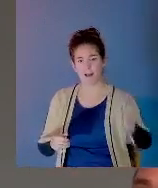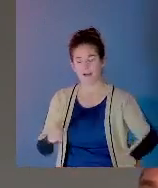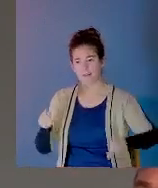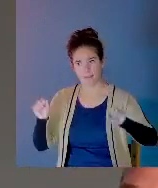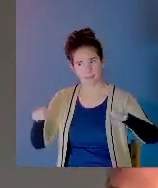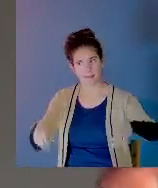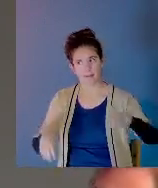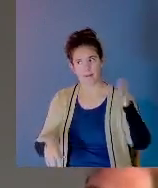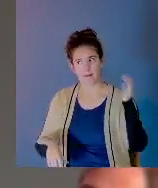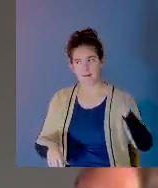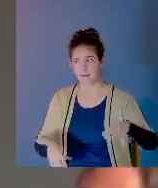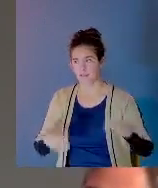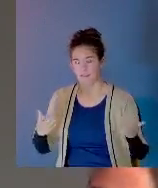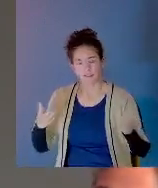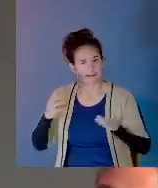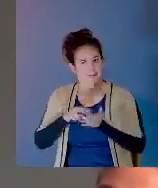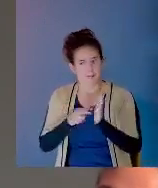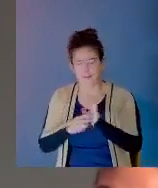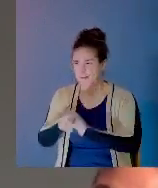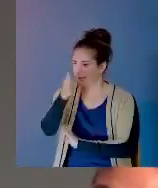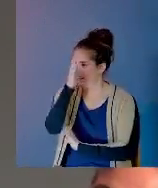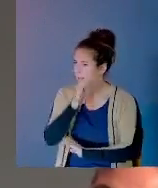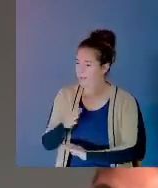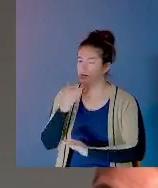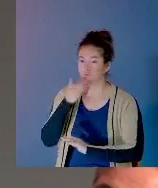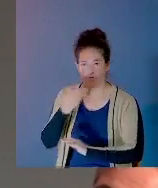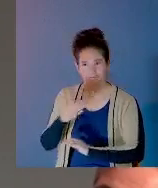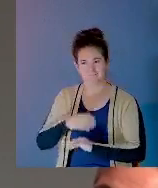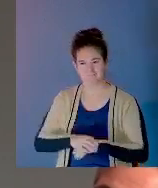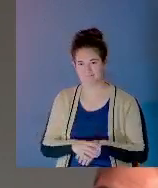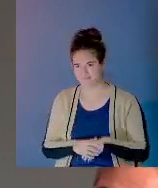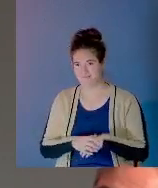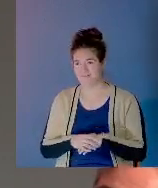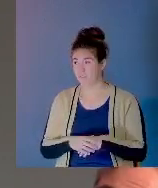God is good. And I can tell you guys something, is that